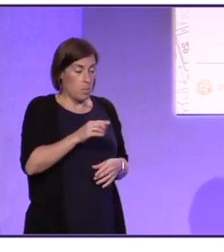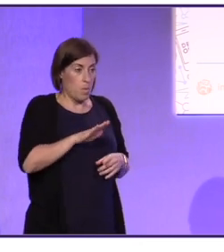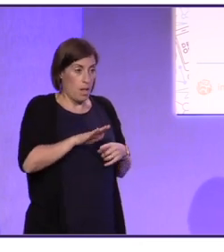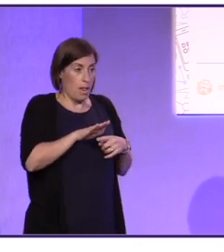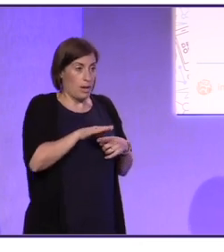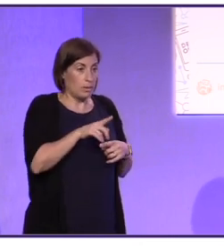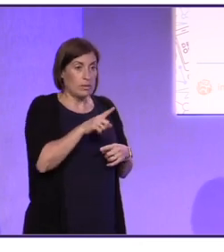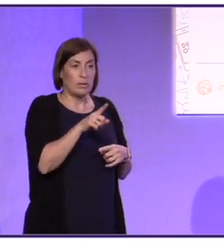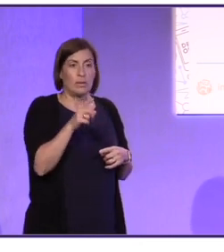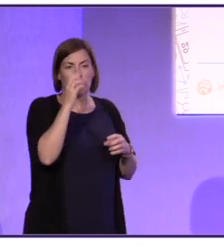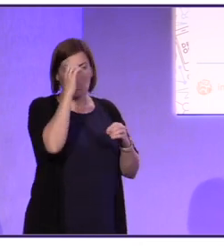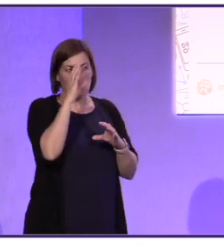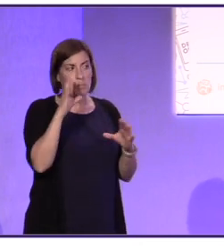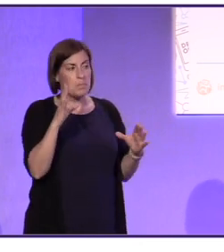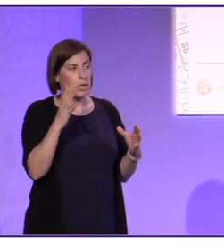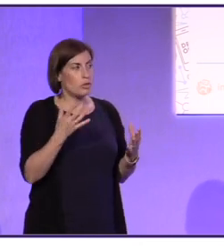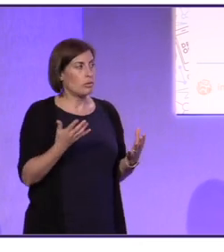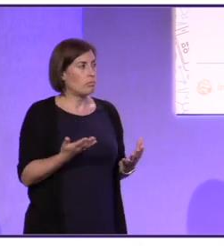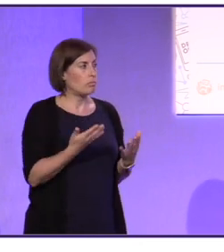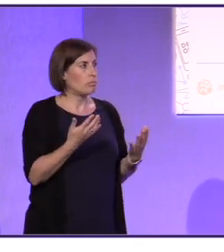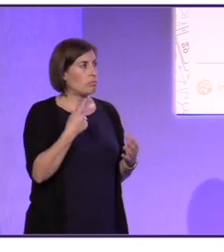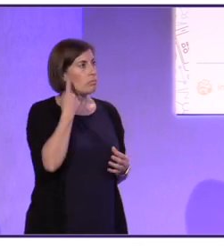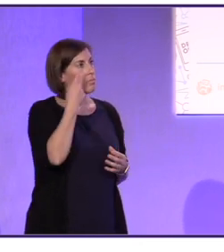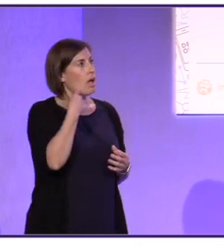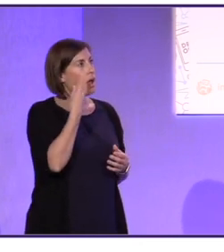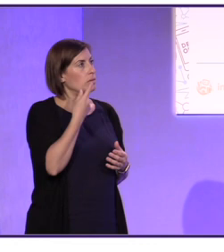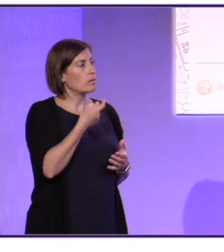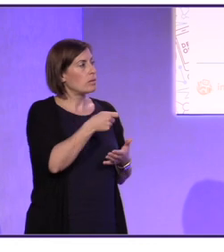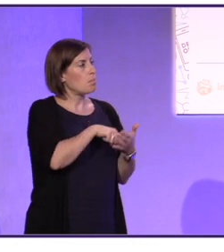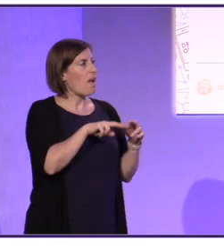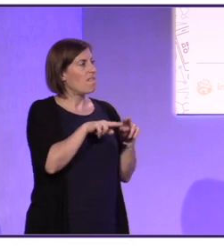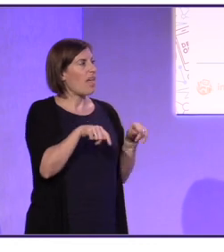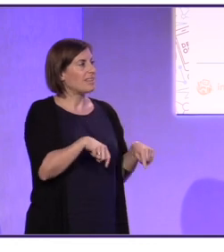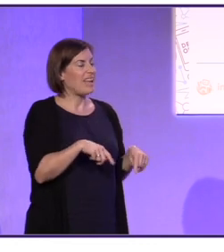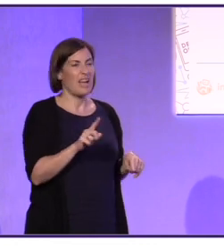you buy we are in London, you don't buy apartments here.